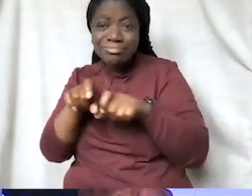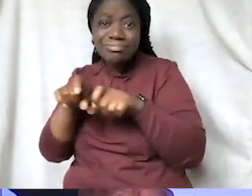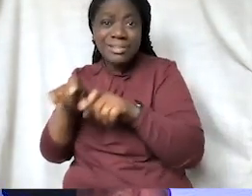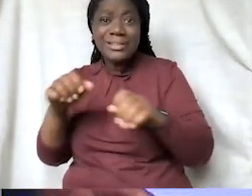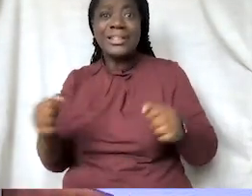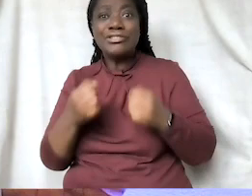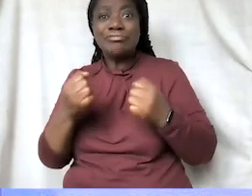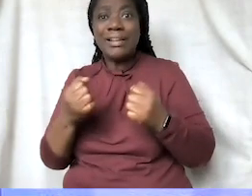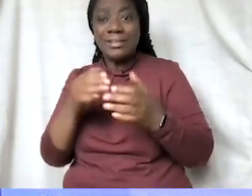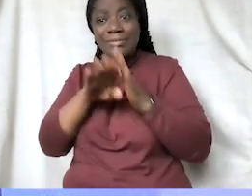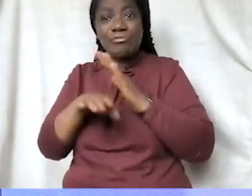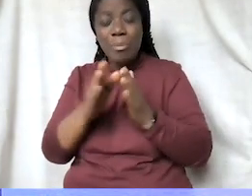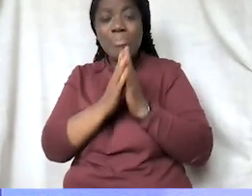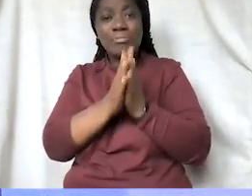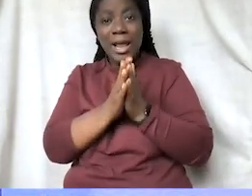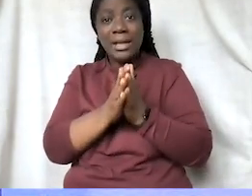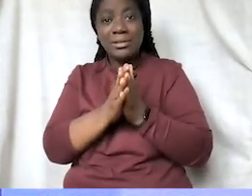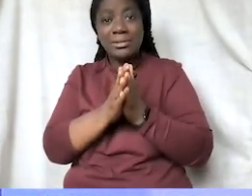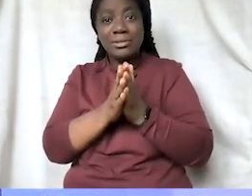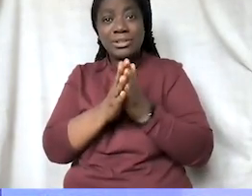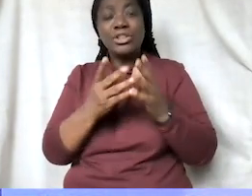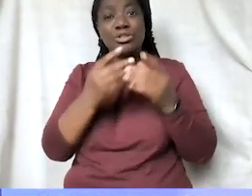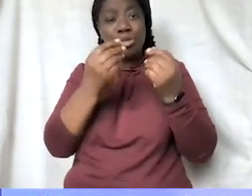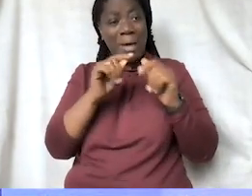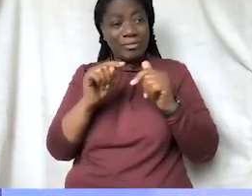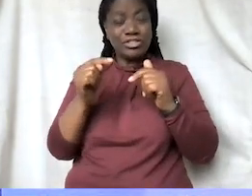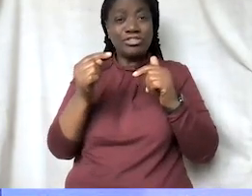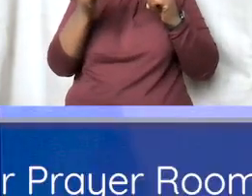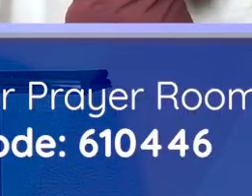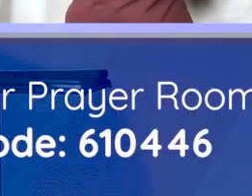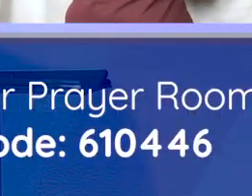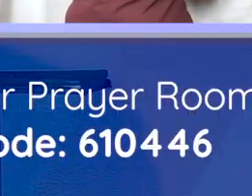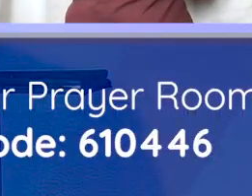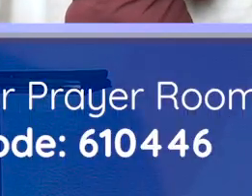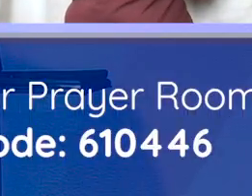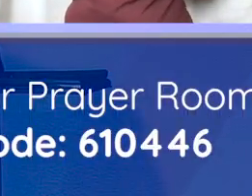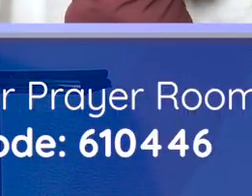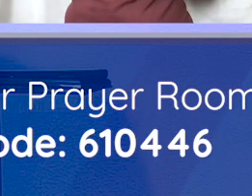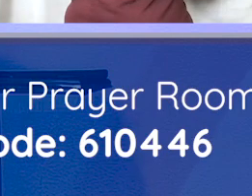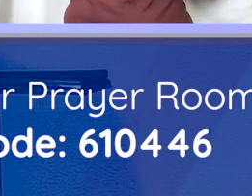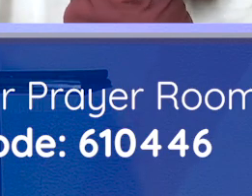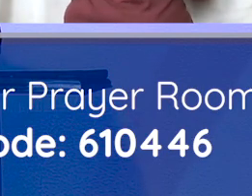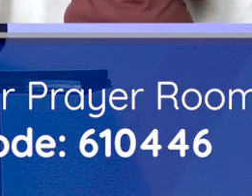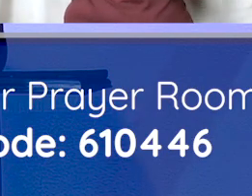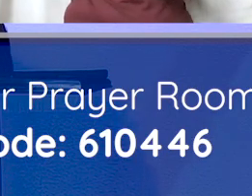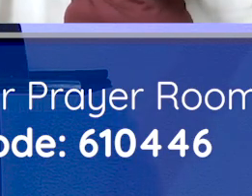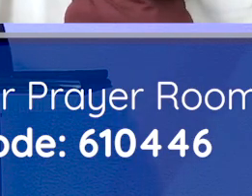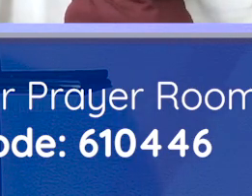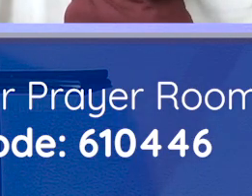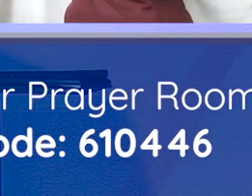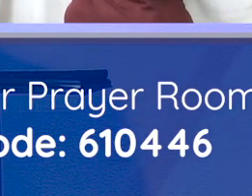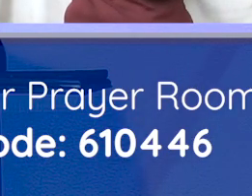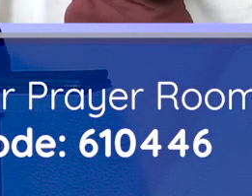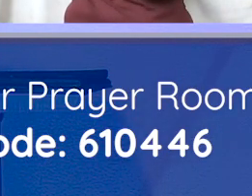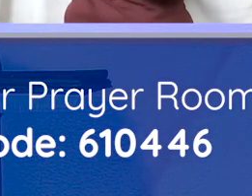there are others of you who have challenges that you would like to bring before the Lord. So tonight I would like to say a special prayer at the